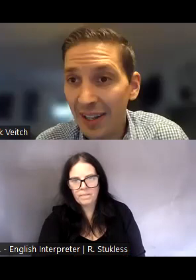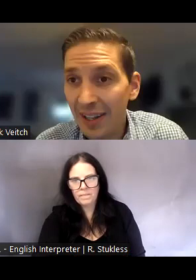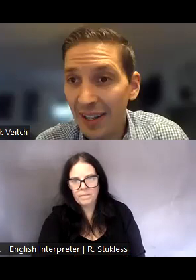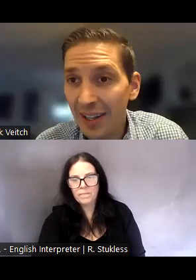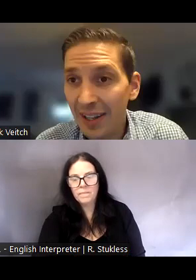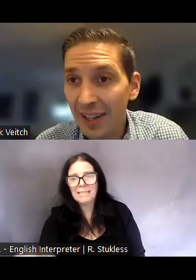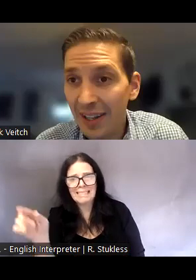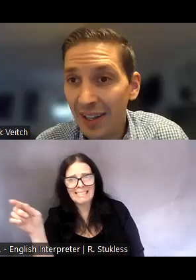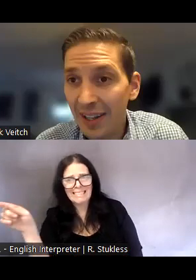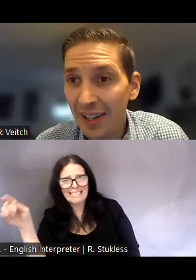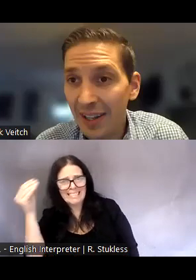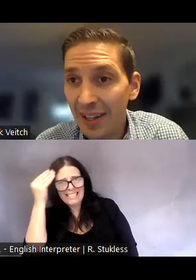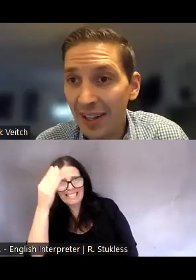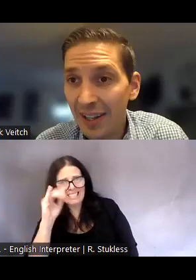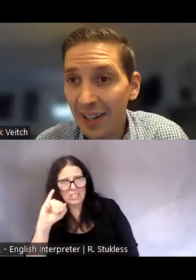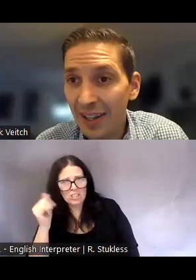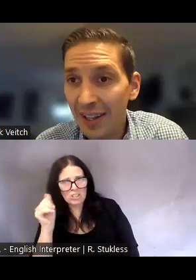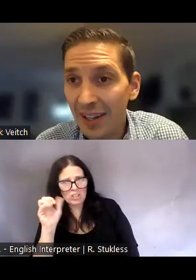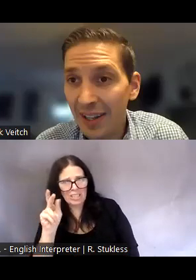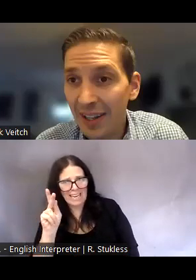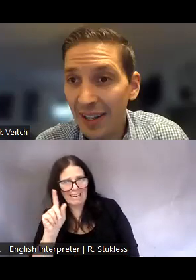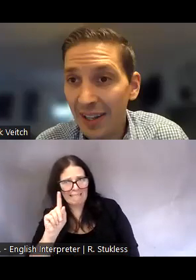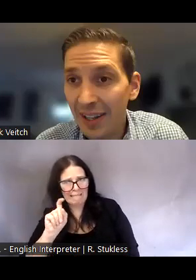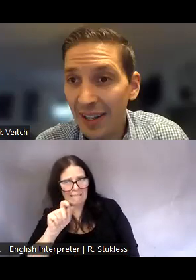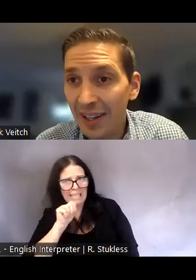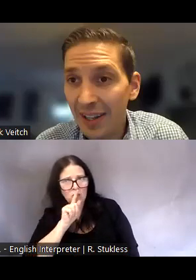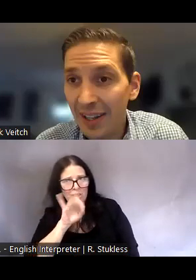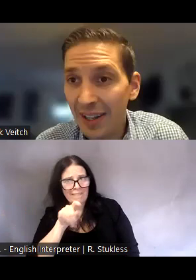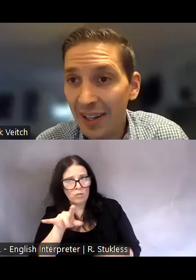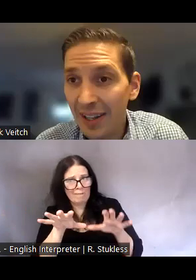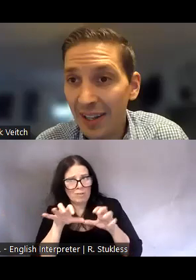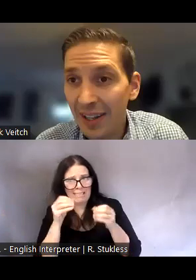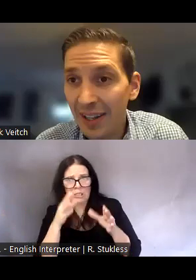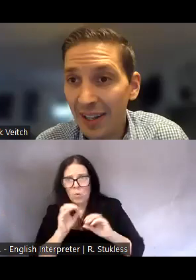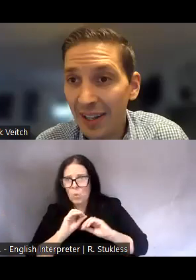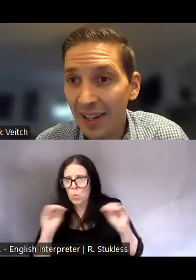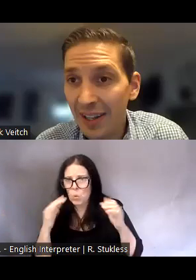Jack, I don't know if you're frozen, but we don't hear you.